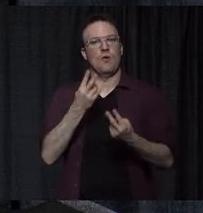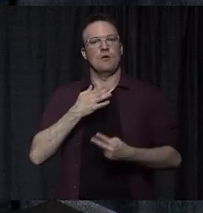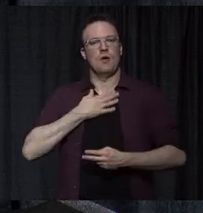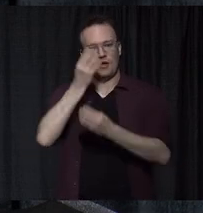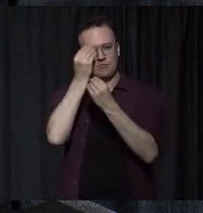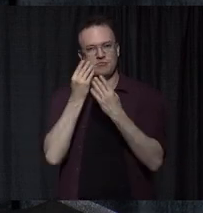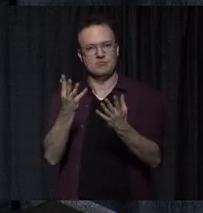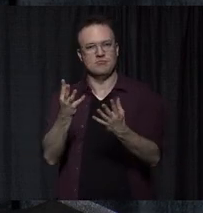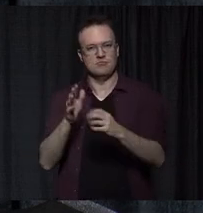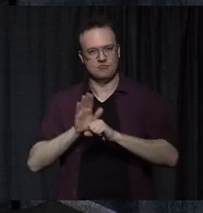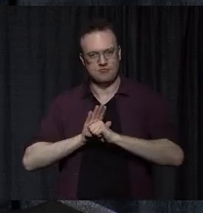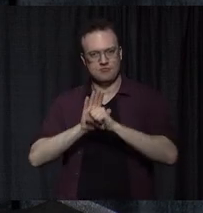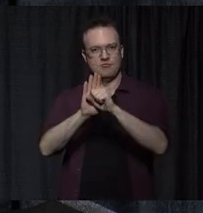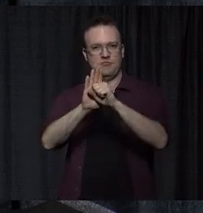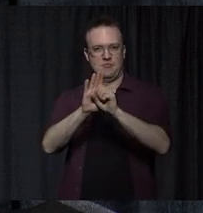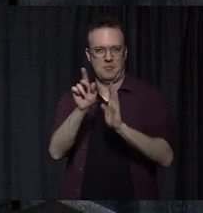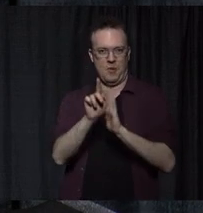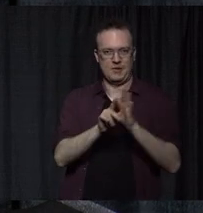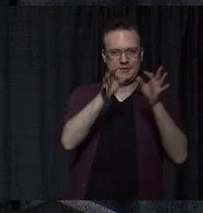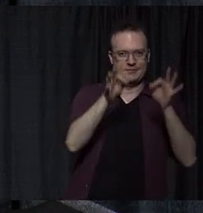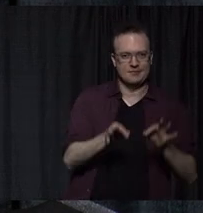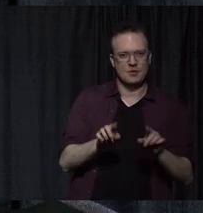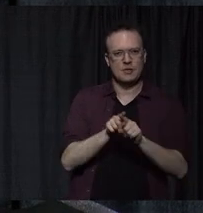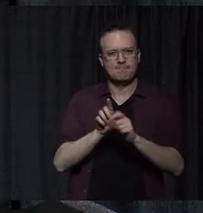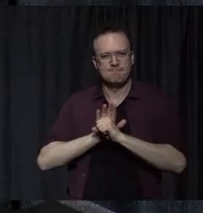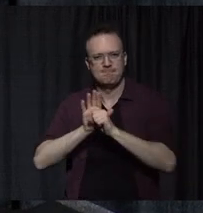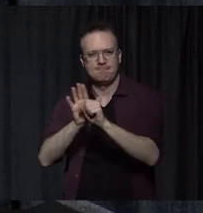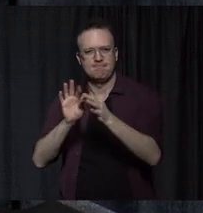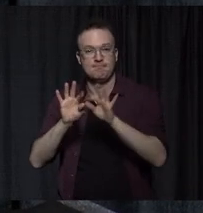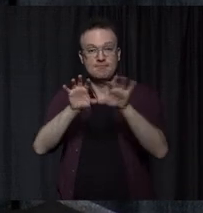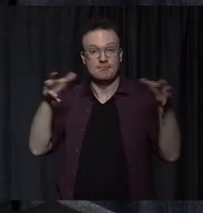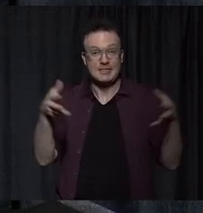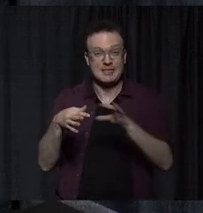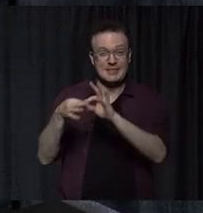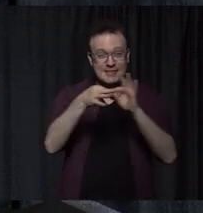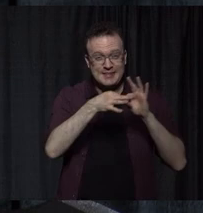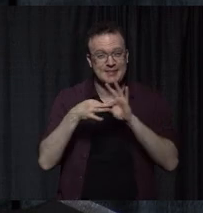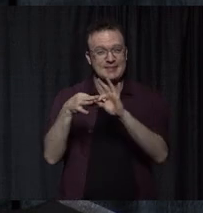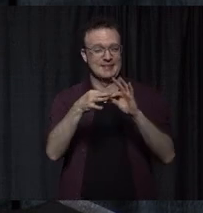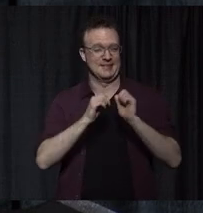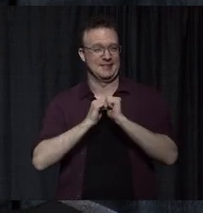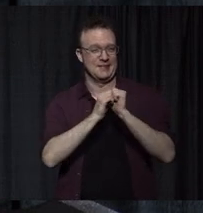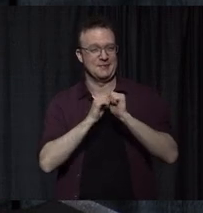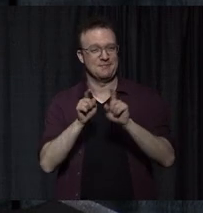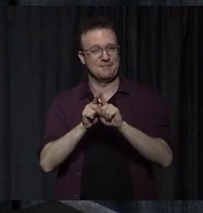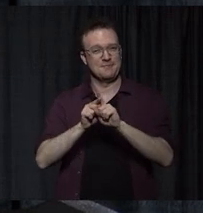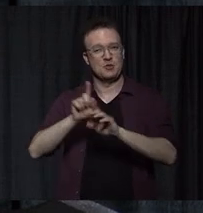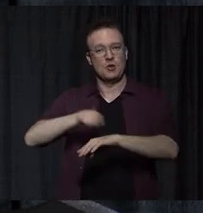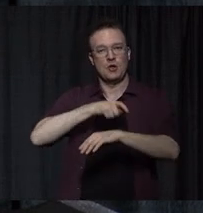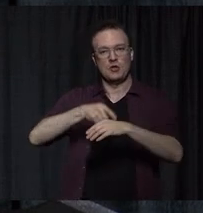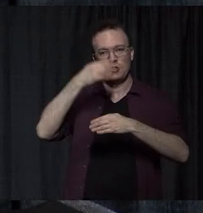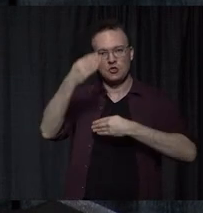to influence policy decisions and advocate for collective and long-term systemic